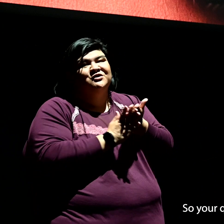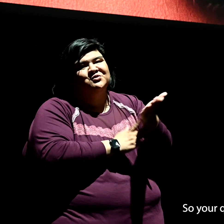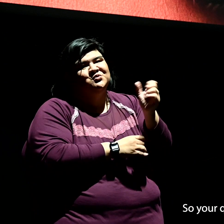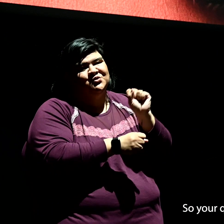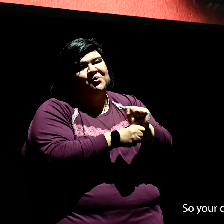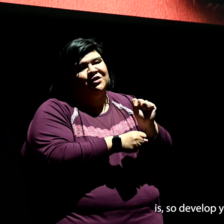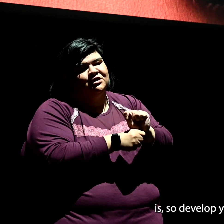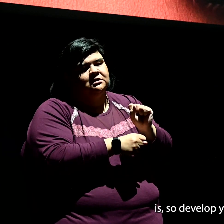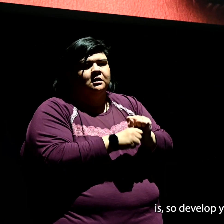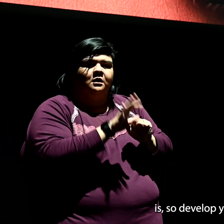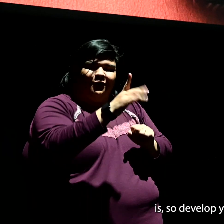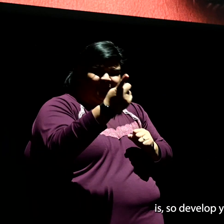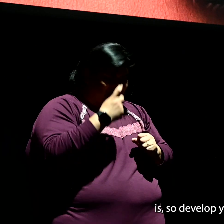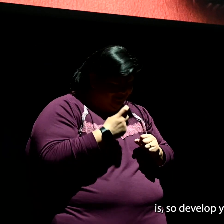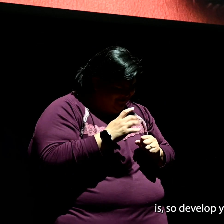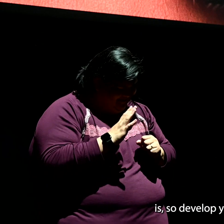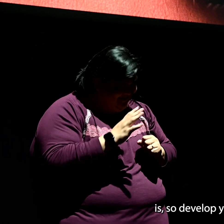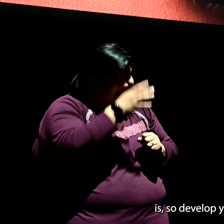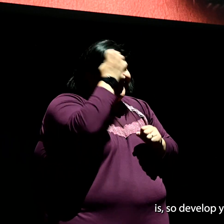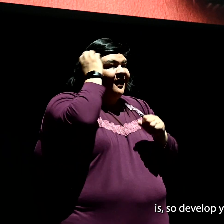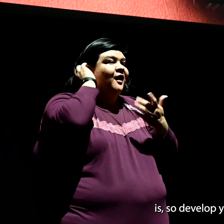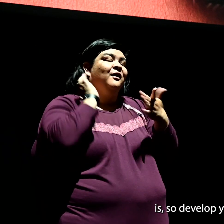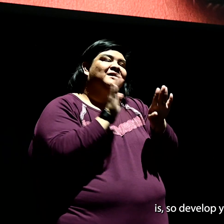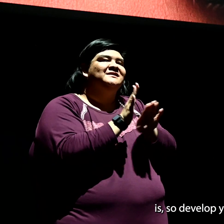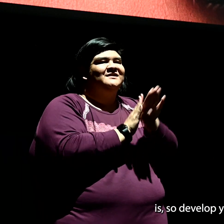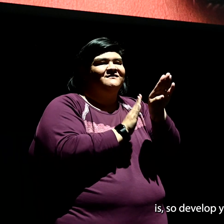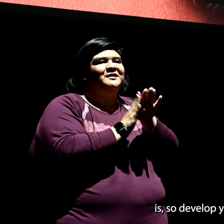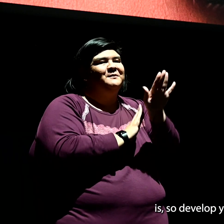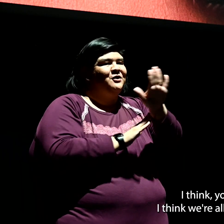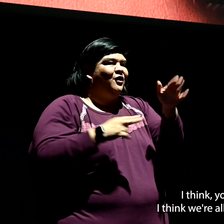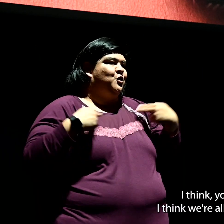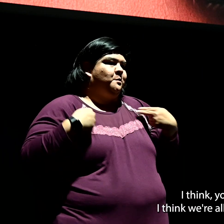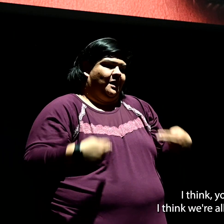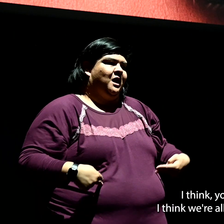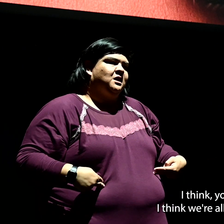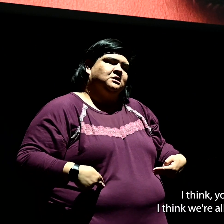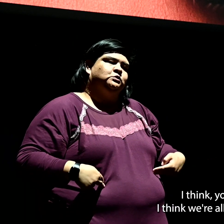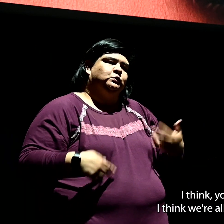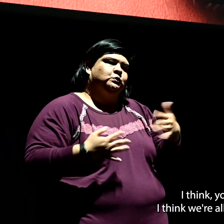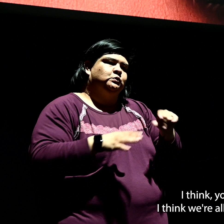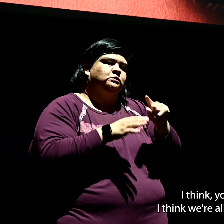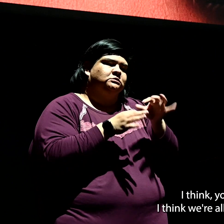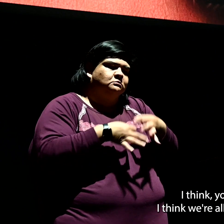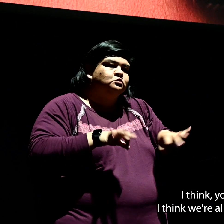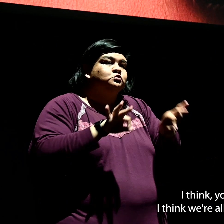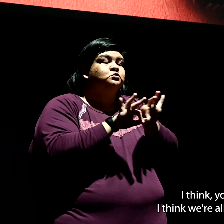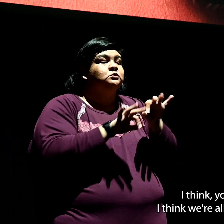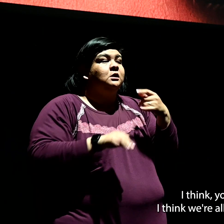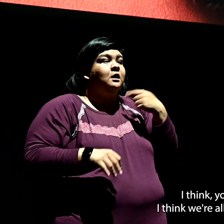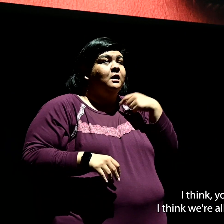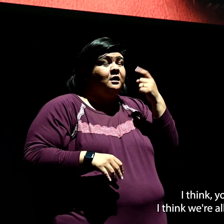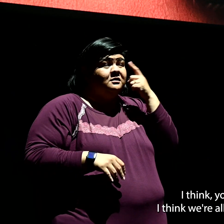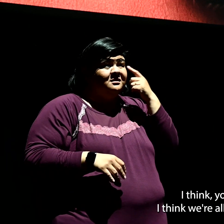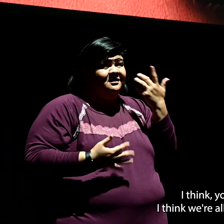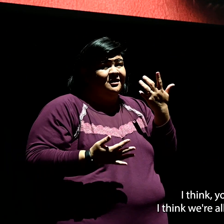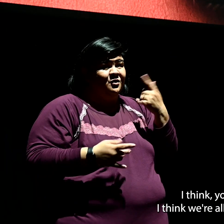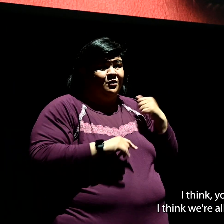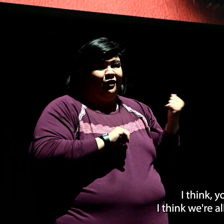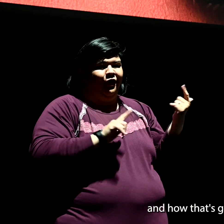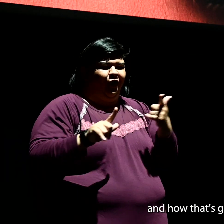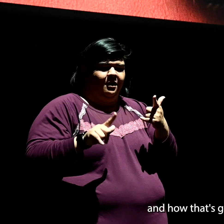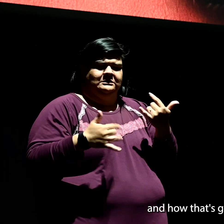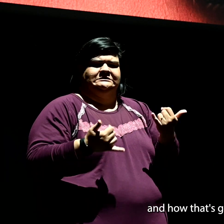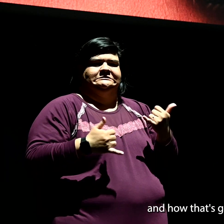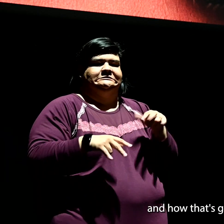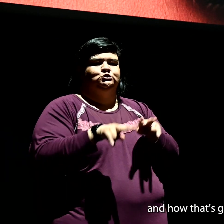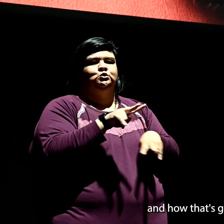So your question is, so develop your humanity. I think, you know, I think we're all looking at